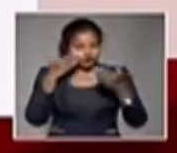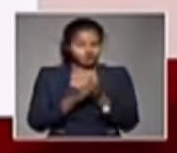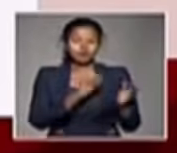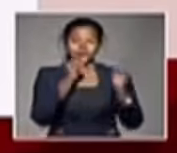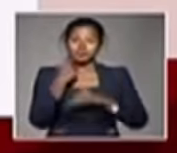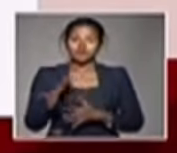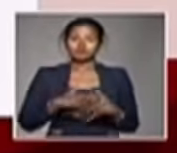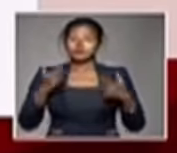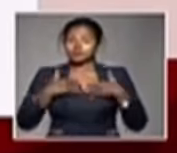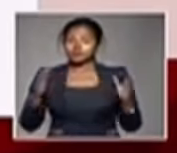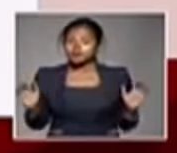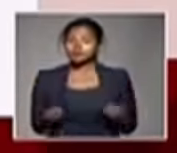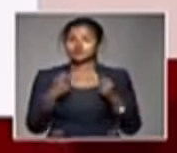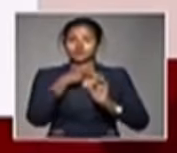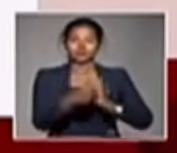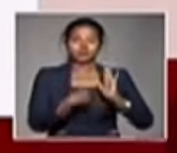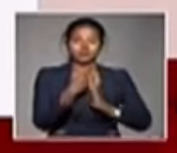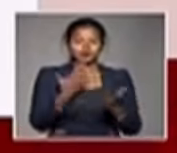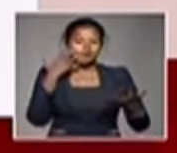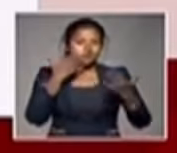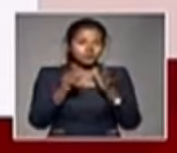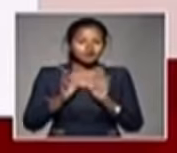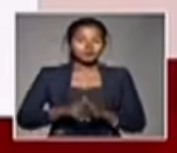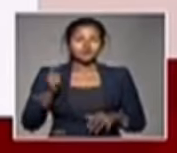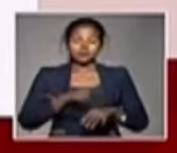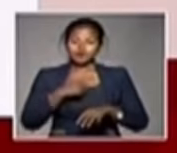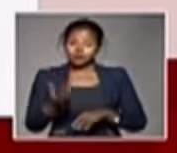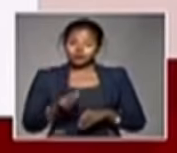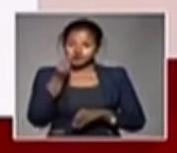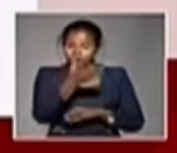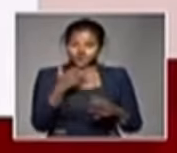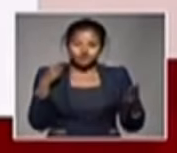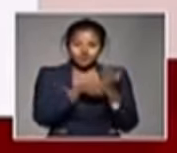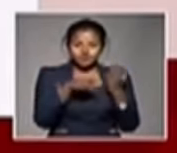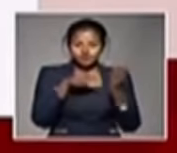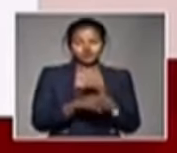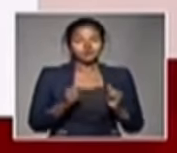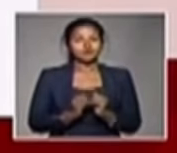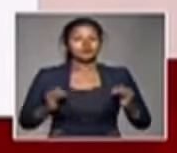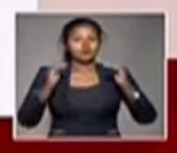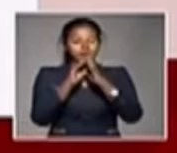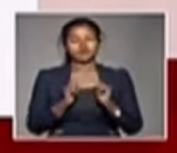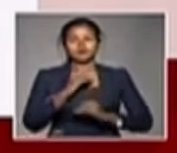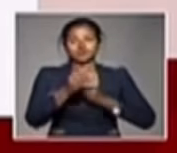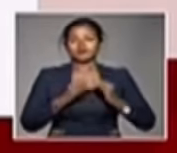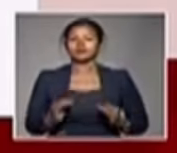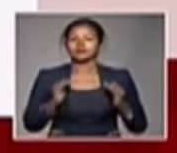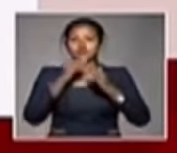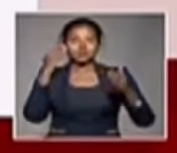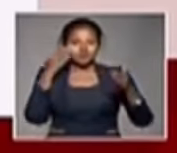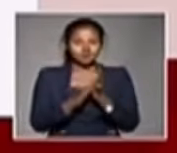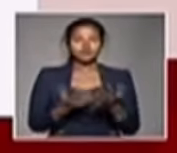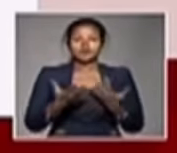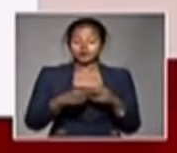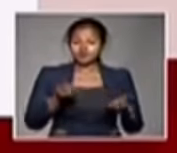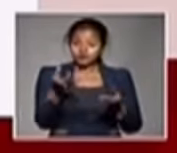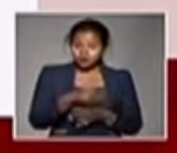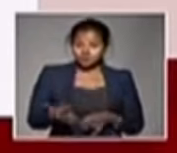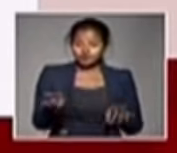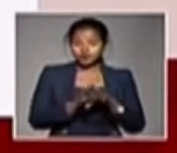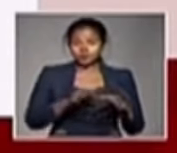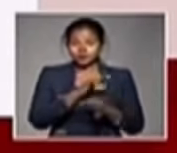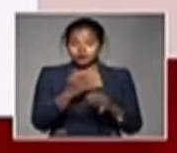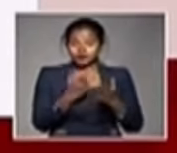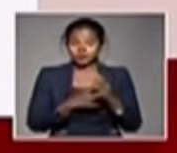encourage Sri Lanka to review the options we offer for transparent and sustainable economic development in contrast to discriminatory and